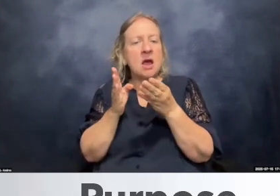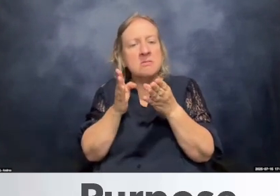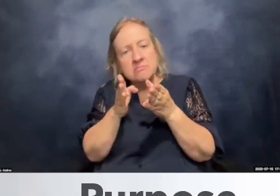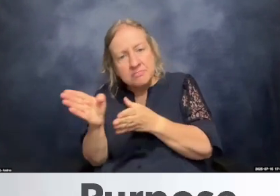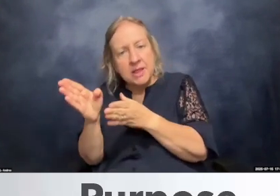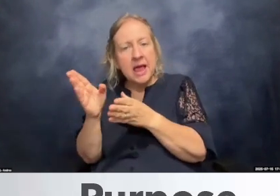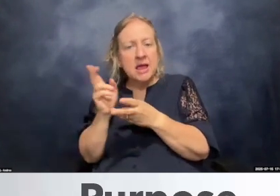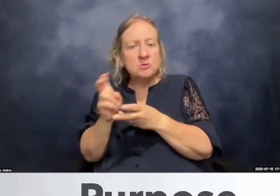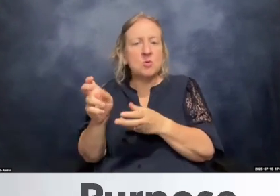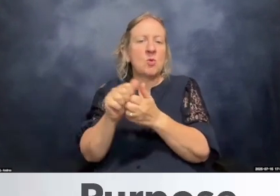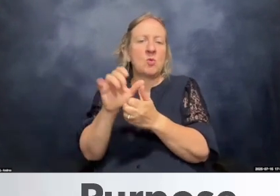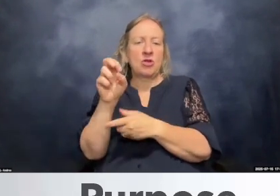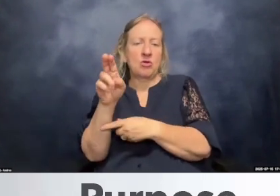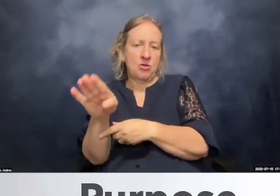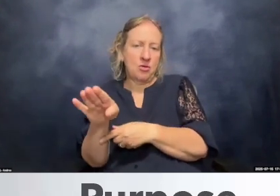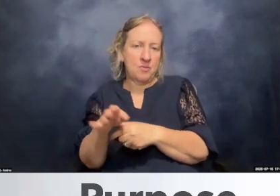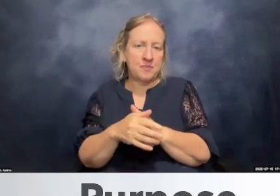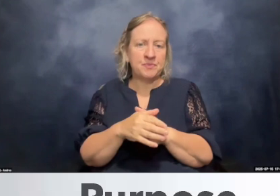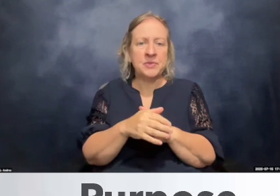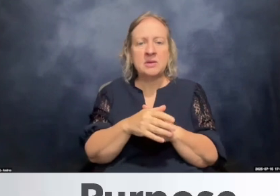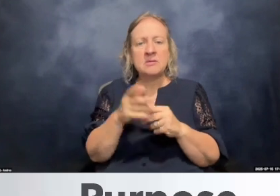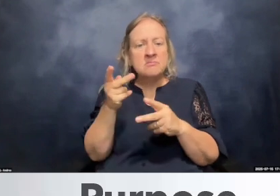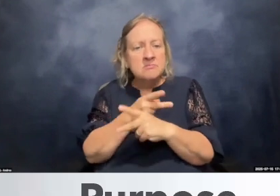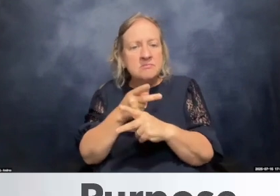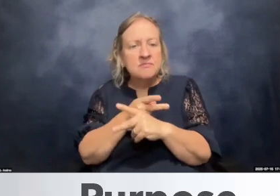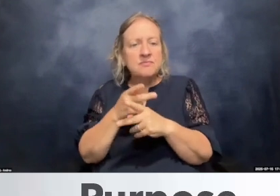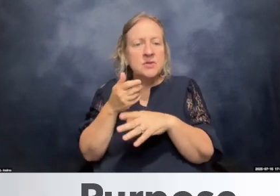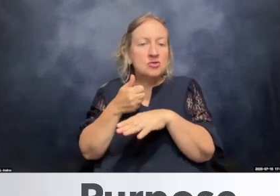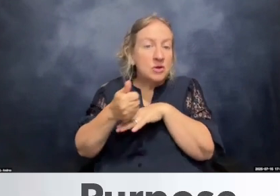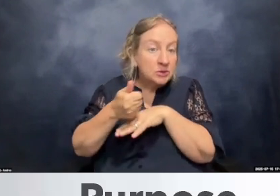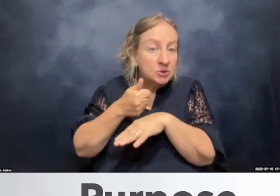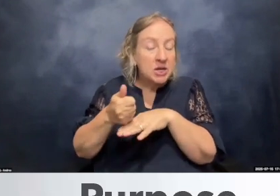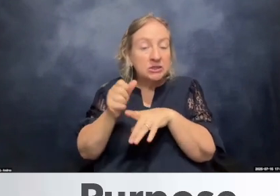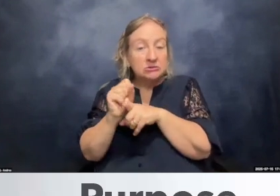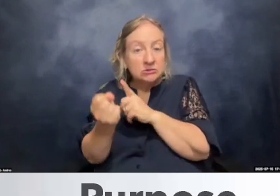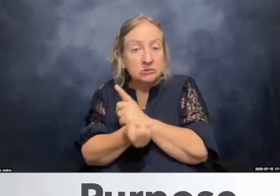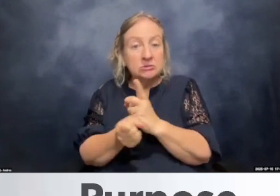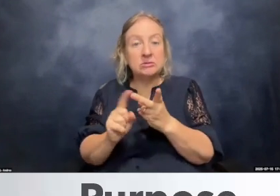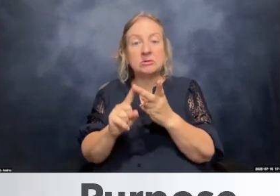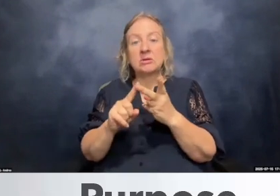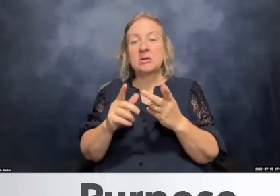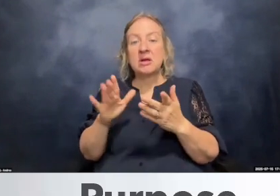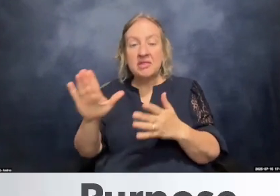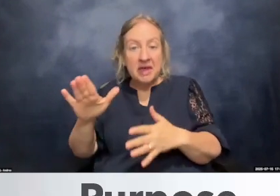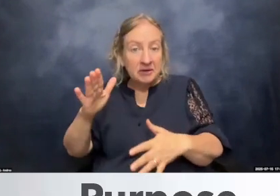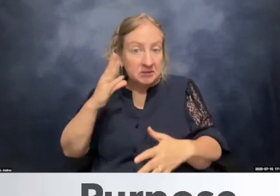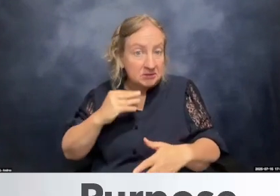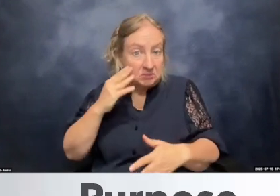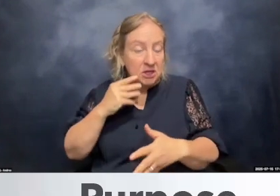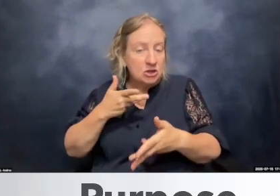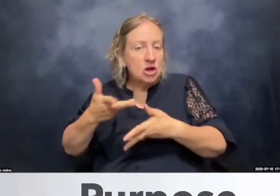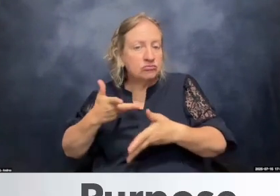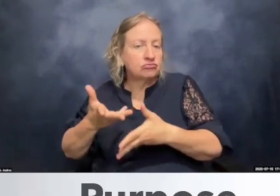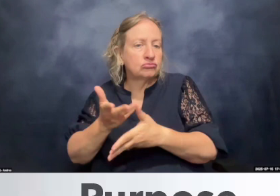hosting on-site visits to share local transportation conditions and lived experiences directly with staff. The tours are intended